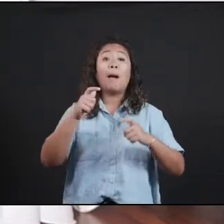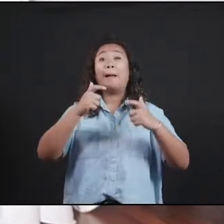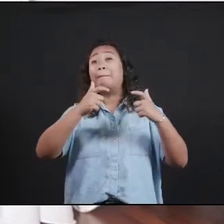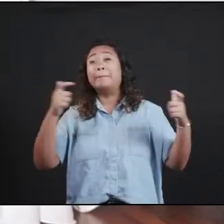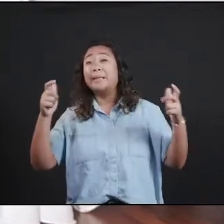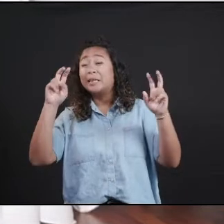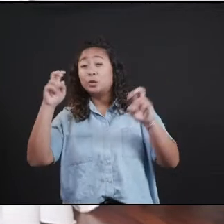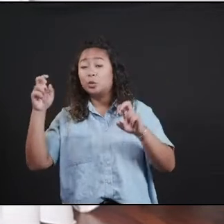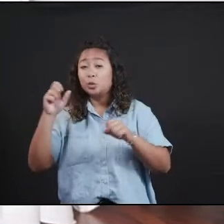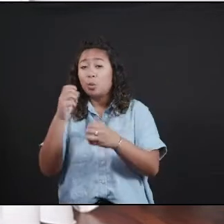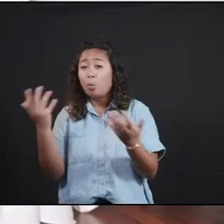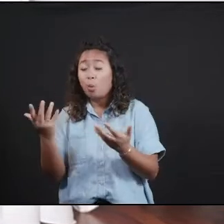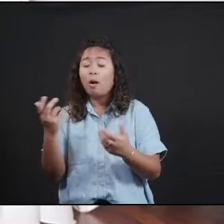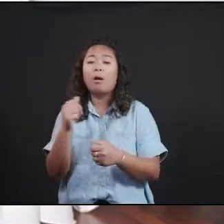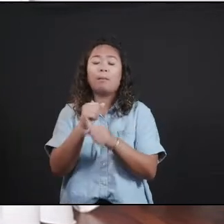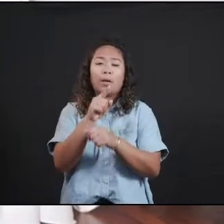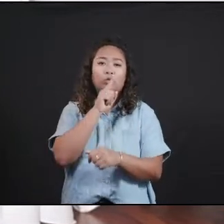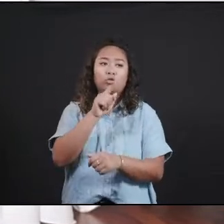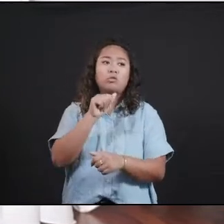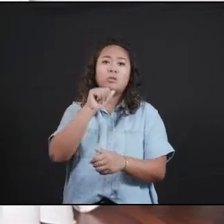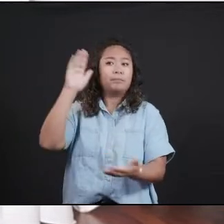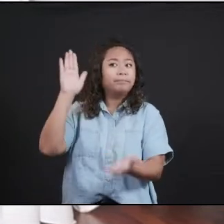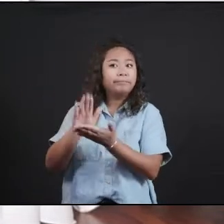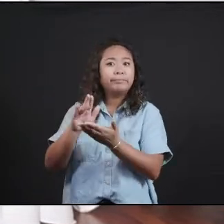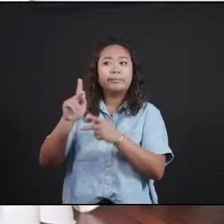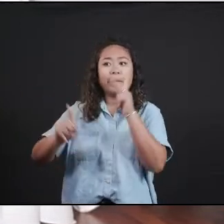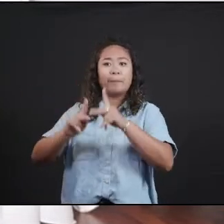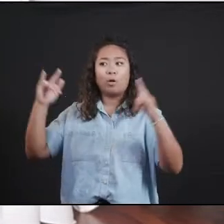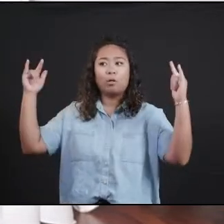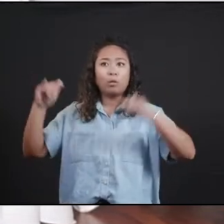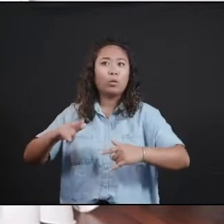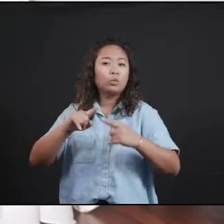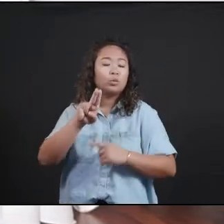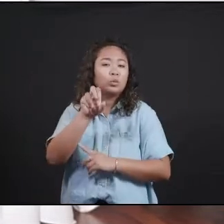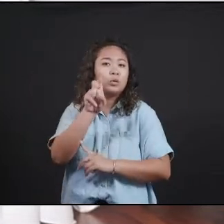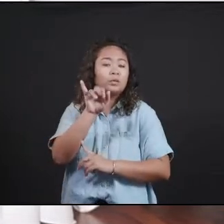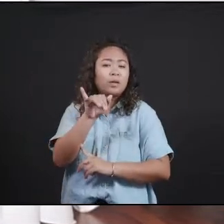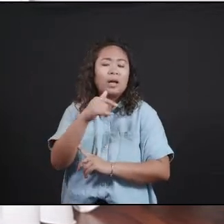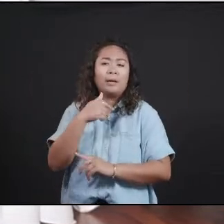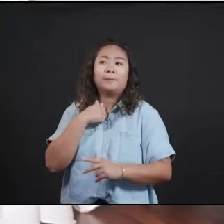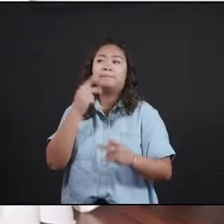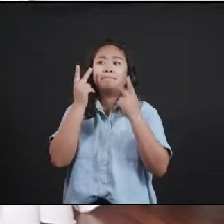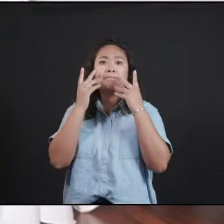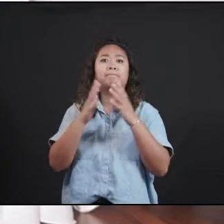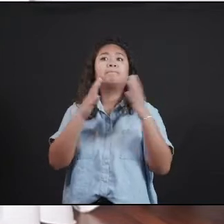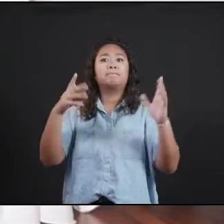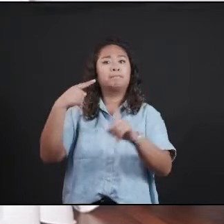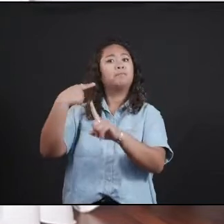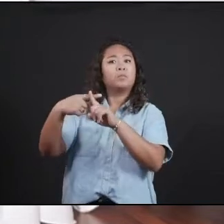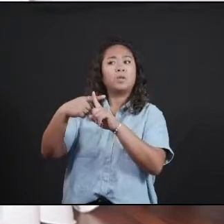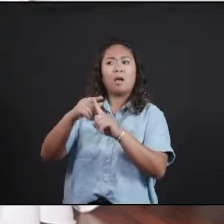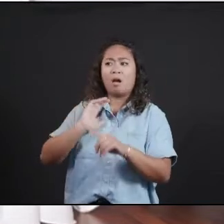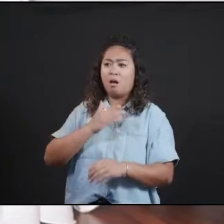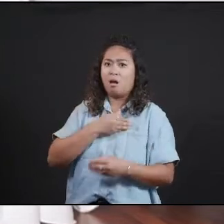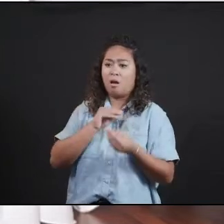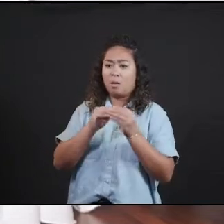and Airbnb? Yeah, I'm not aware of a specific task force, but I